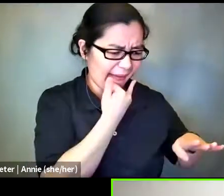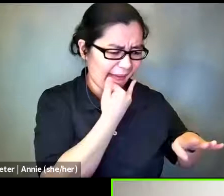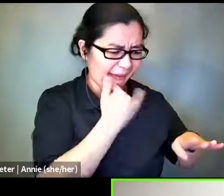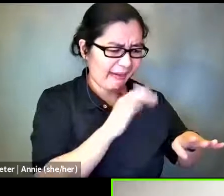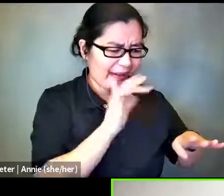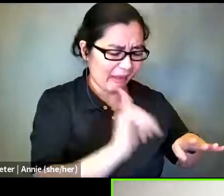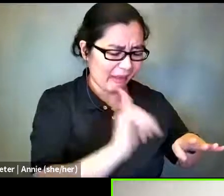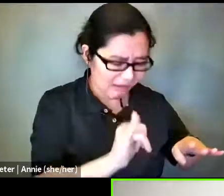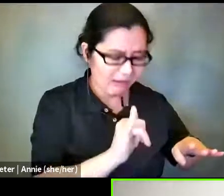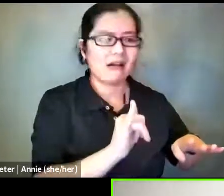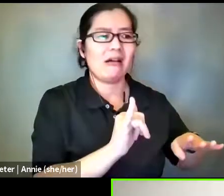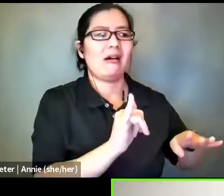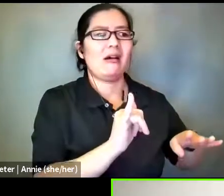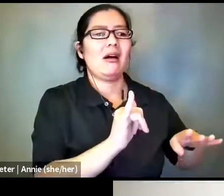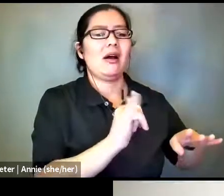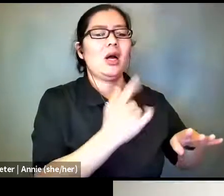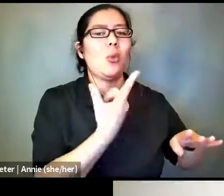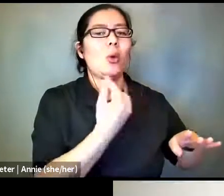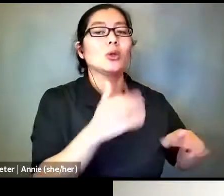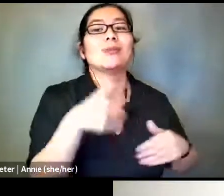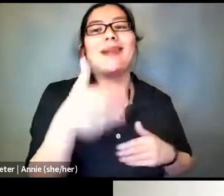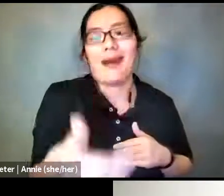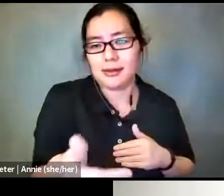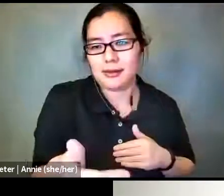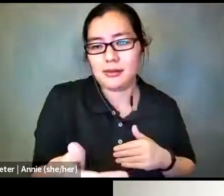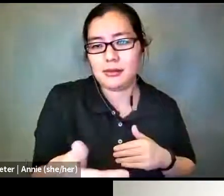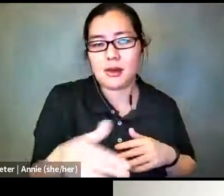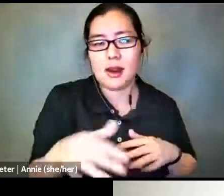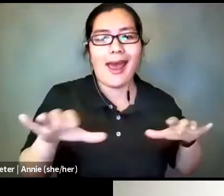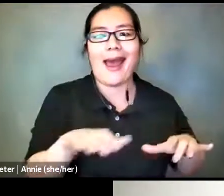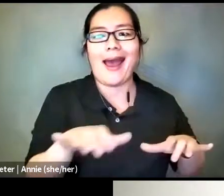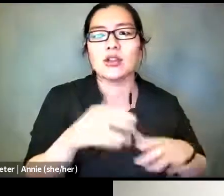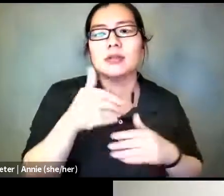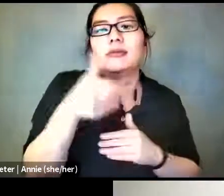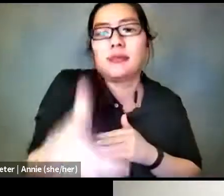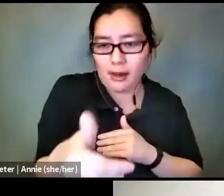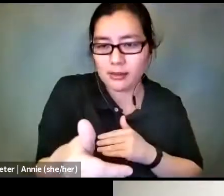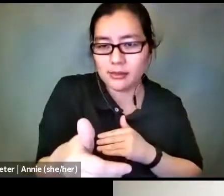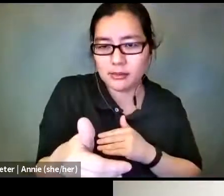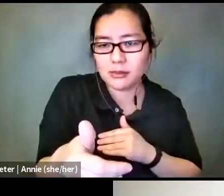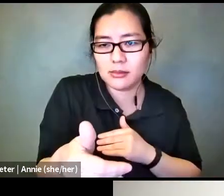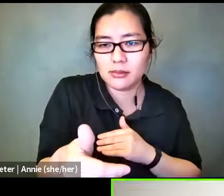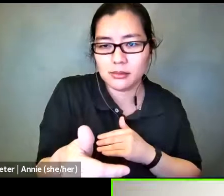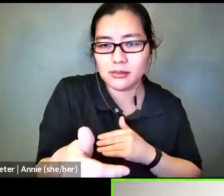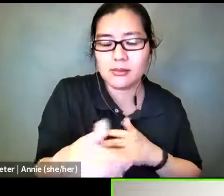What do I do next? Right. What do I action next? Right?